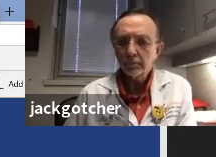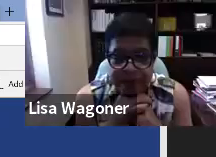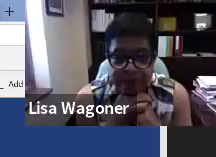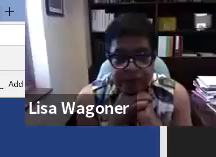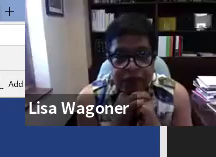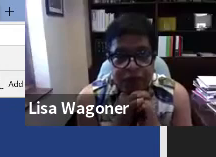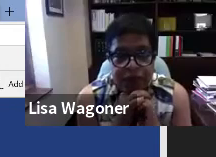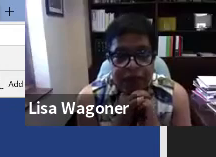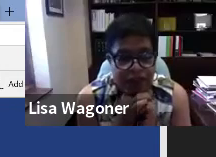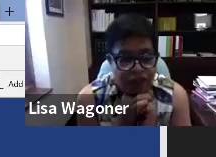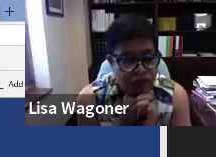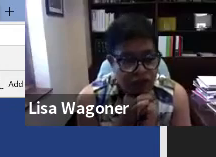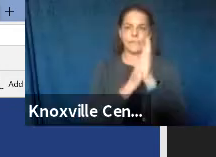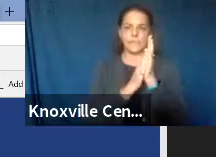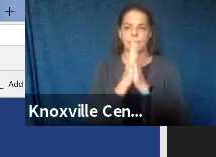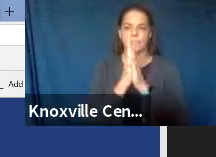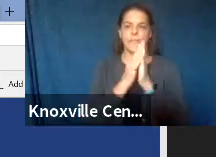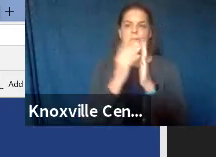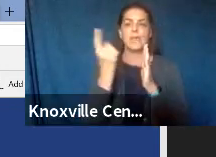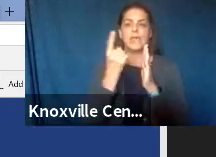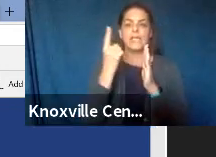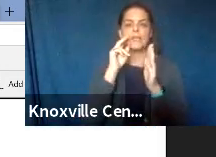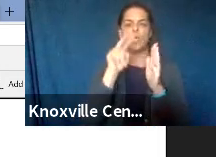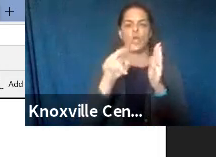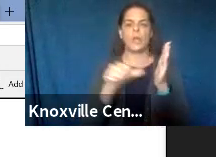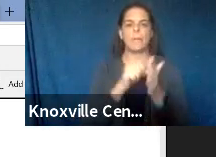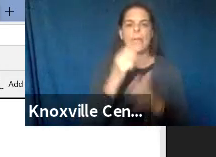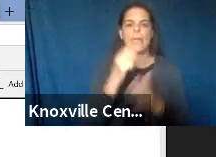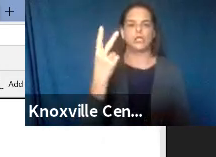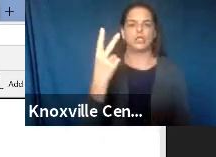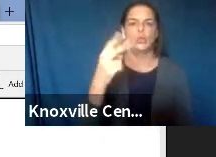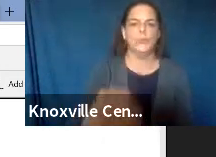Can somebody go to page 2?